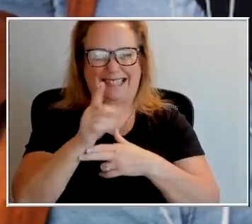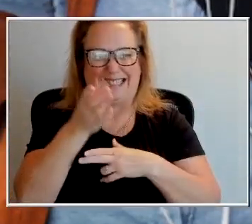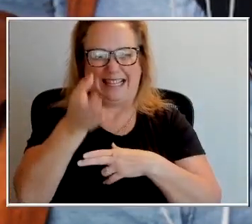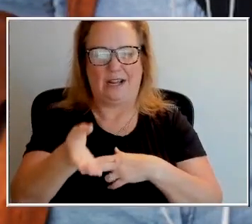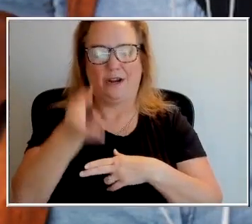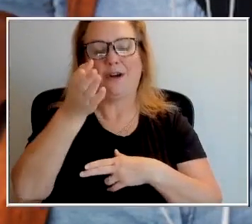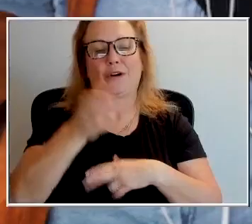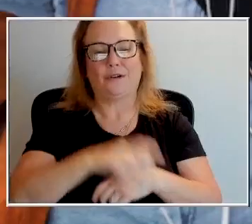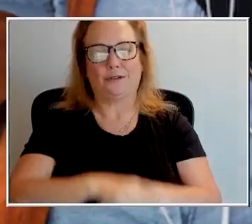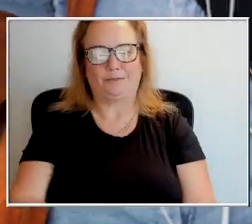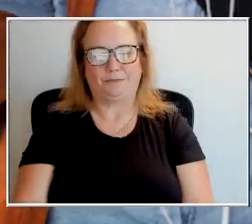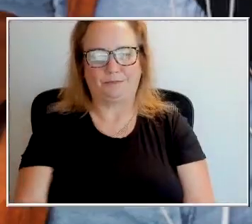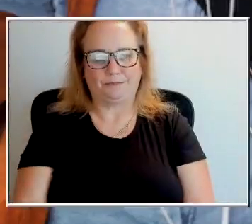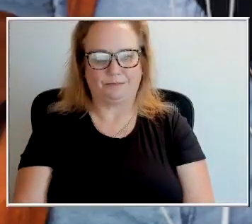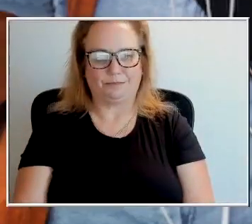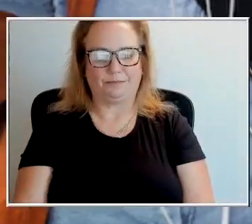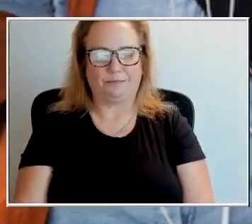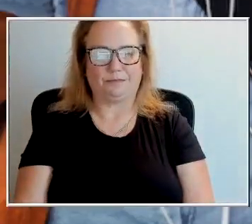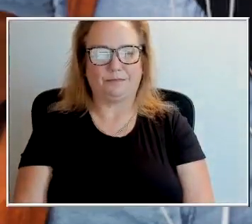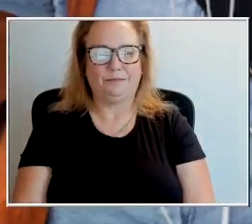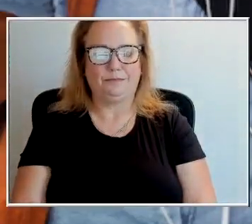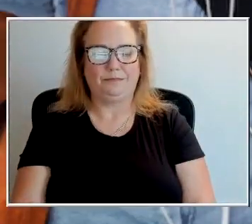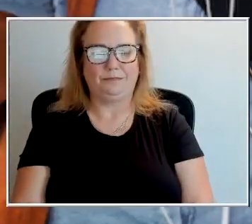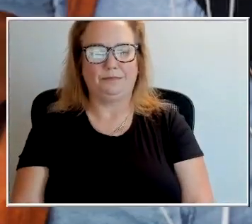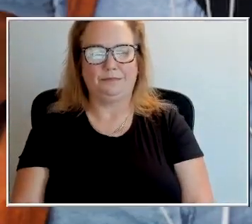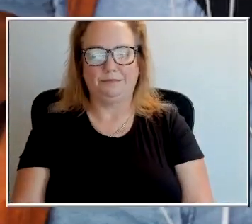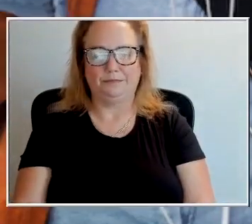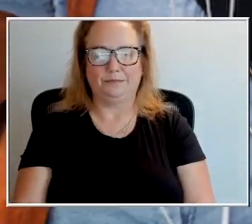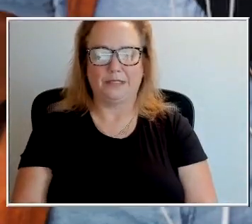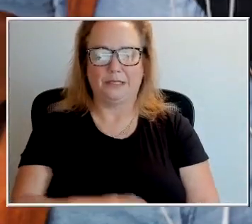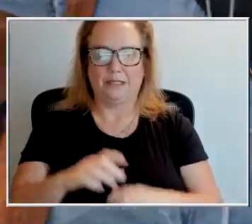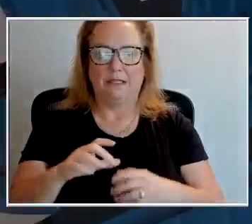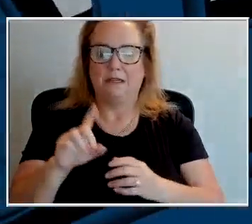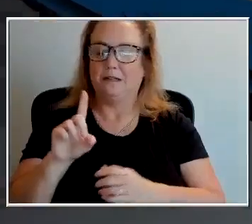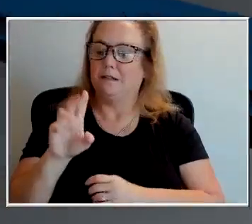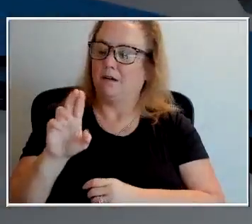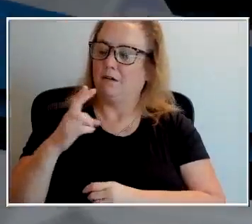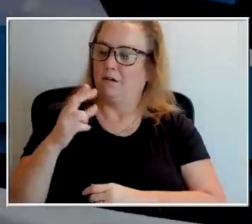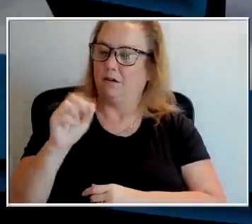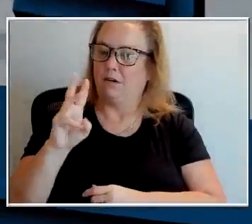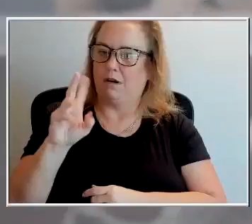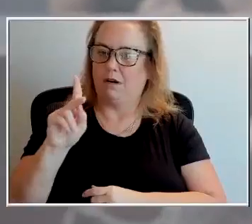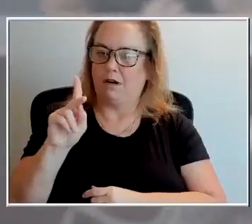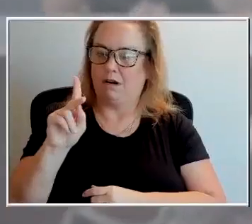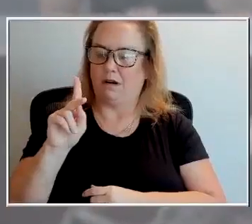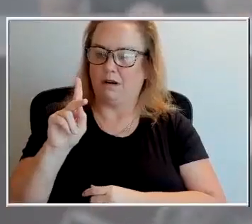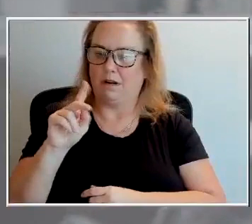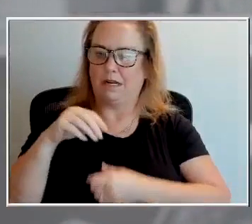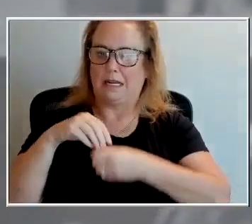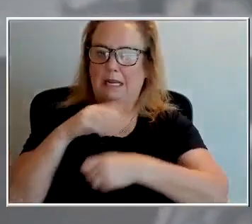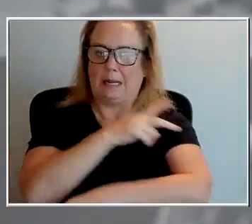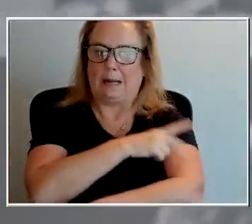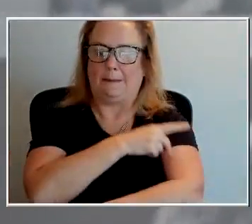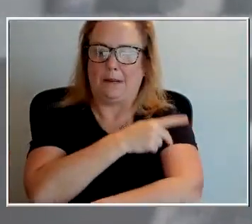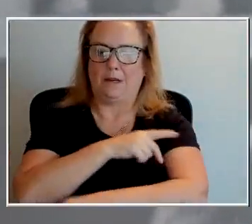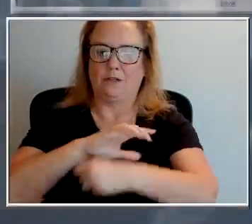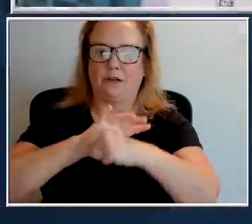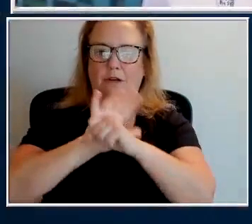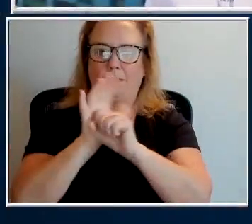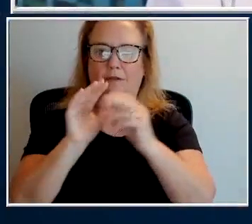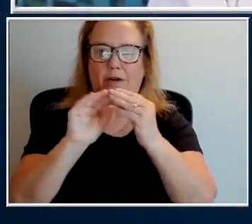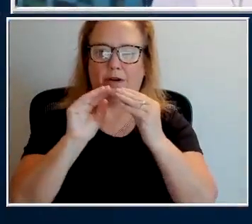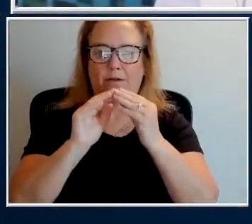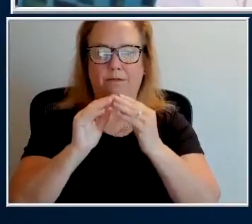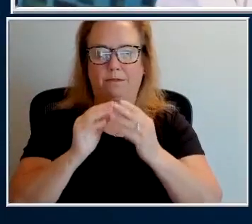YouTube, Facebook, or email the Medical News Network. Let's check in with Doc Hawk. Doc Hawk, the inpatient COVID numbers, not what we